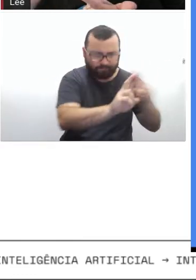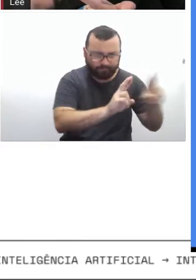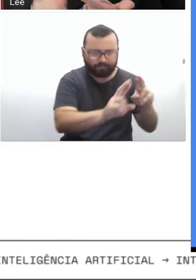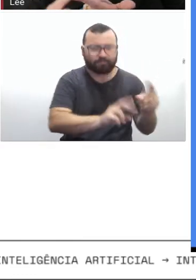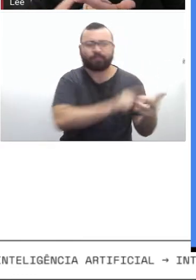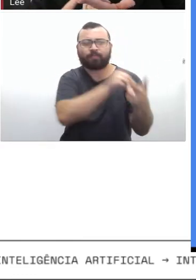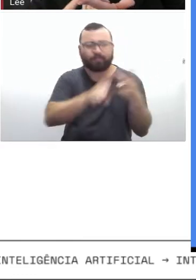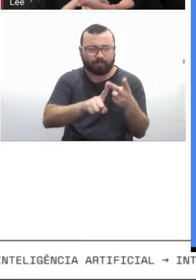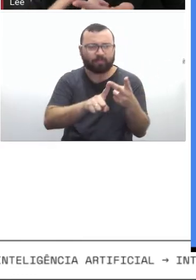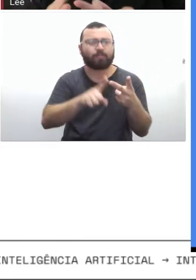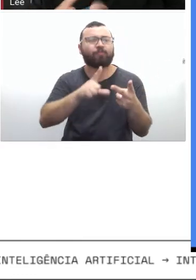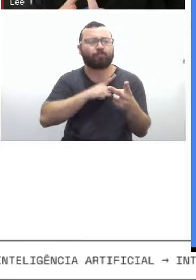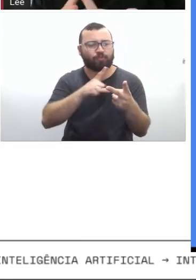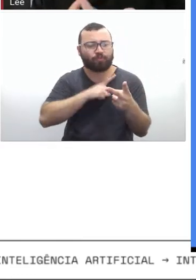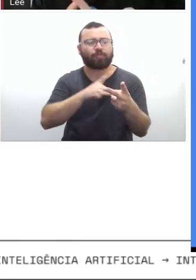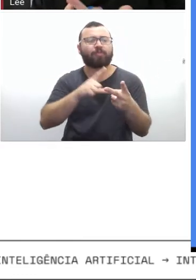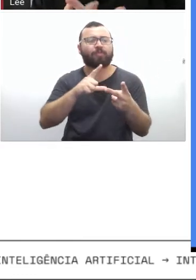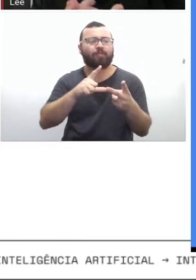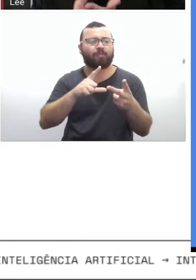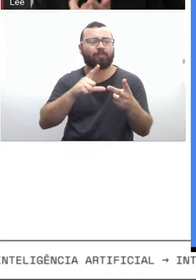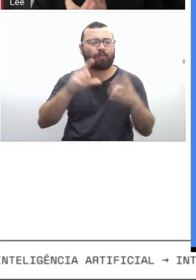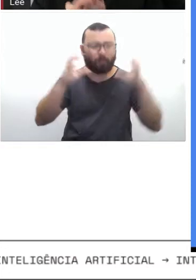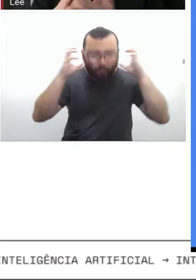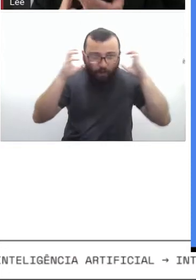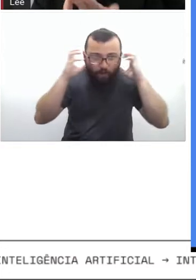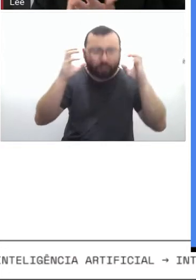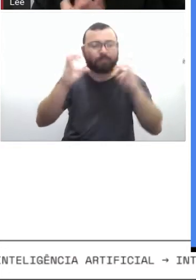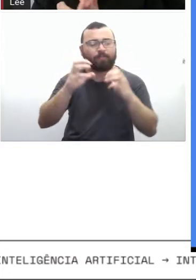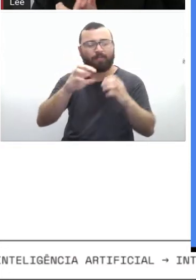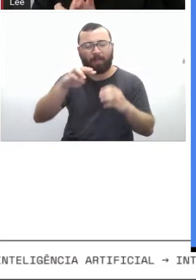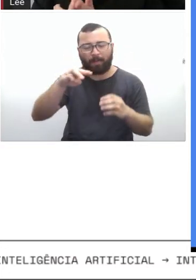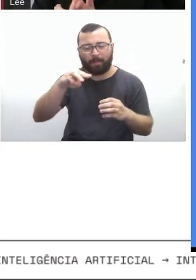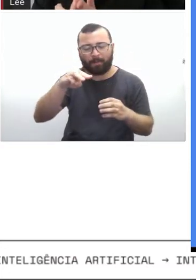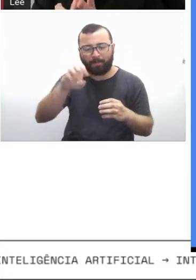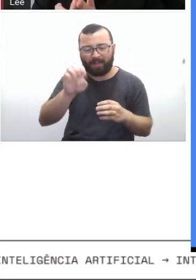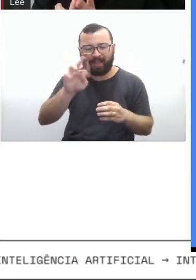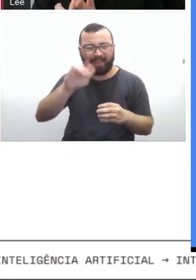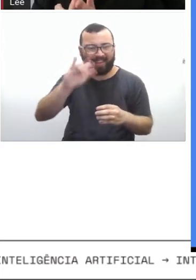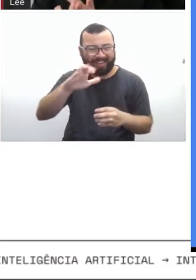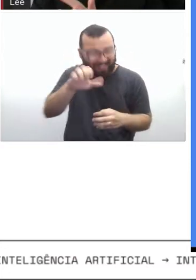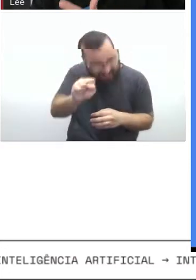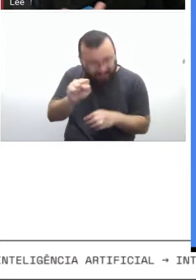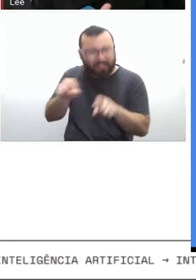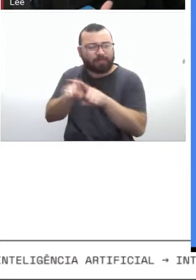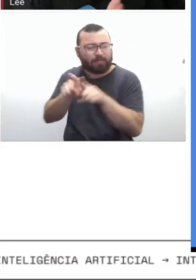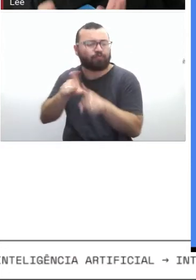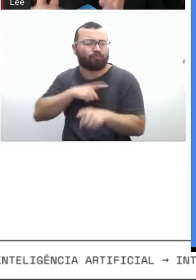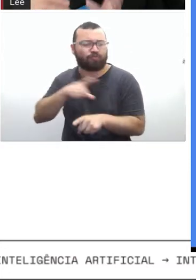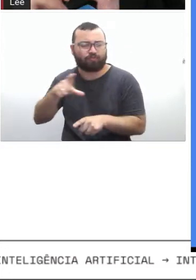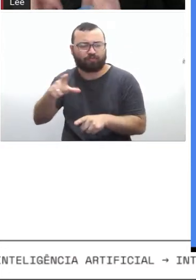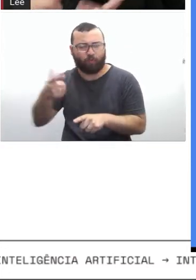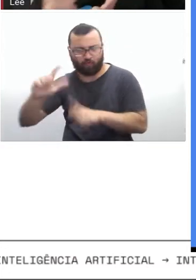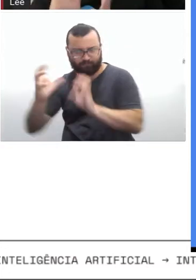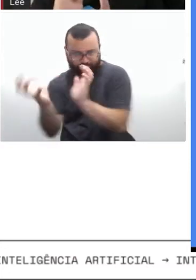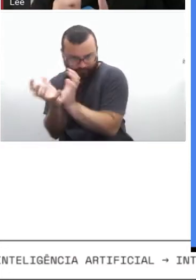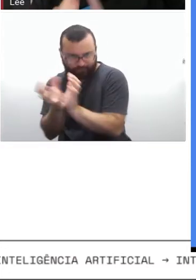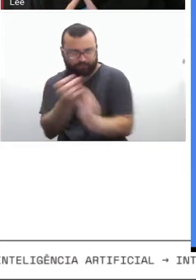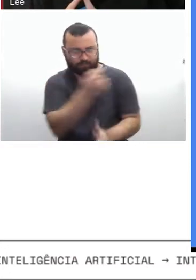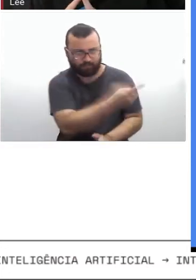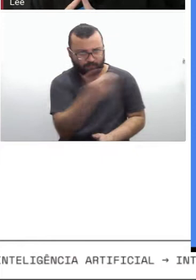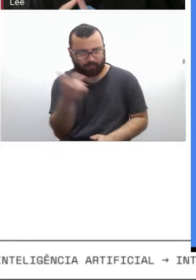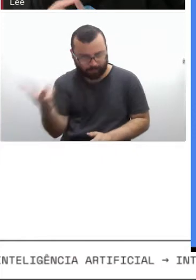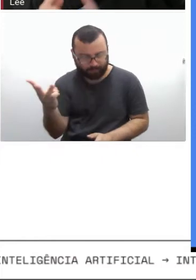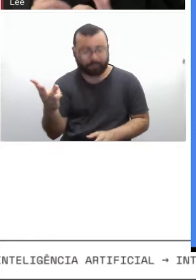you have the funnel metrics, and then you have also the metrics that are more checking the bot health. Let's dive into the